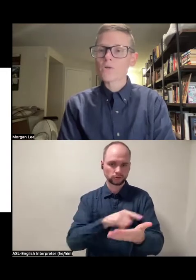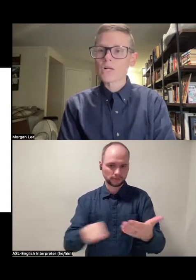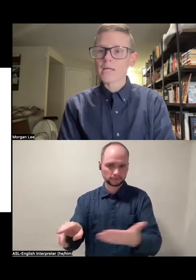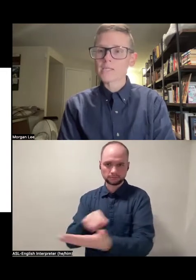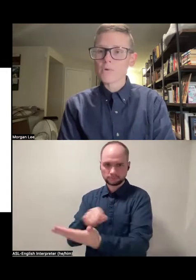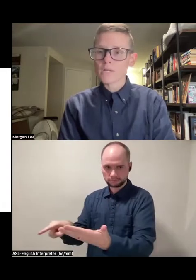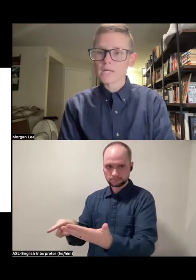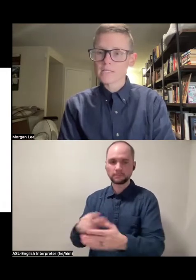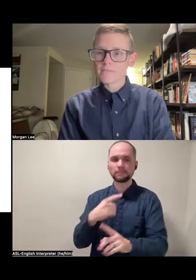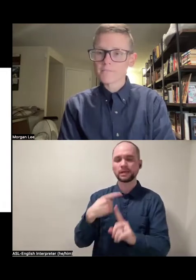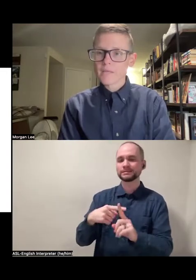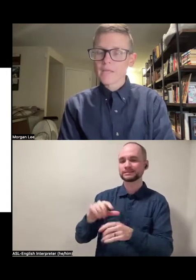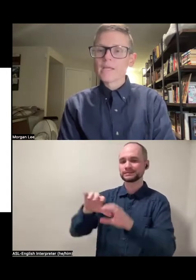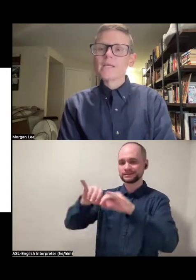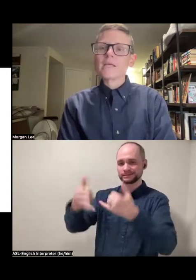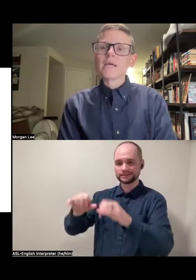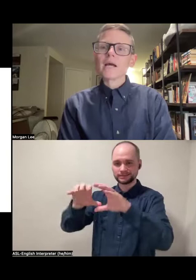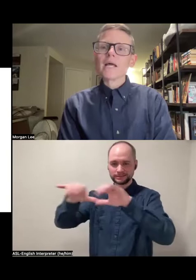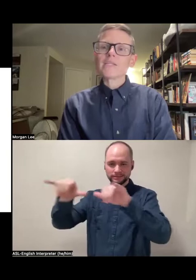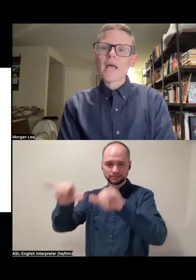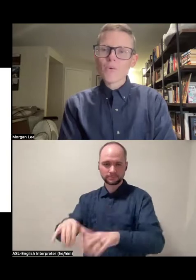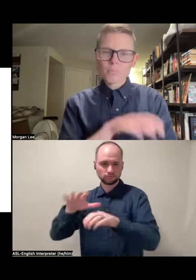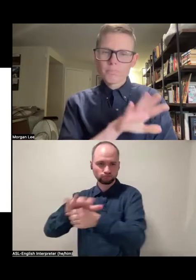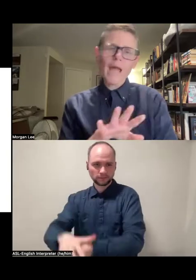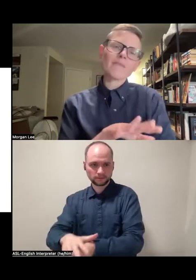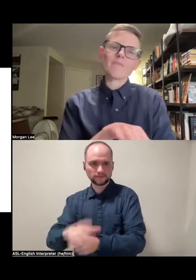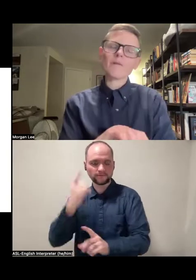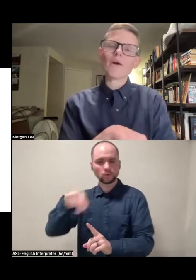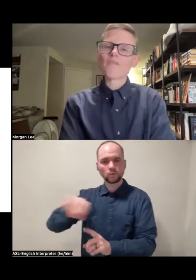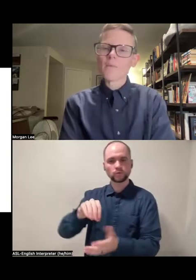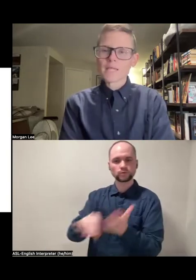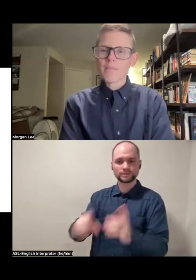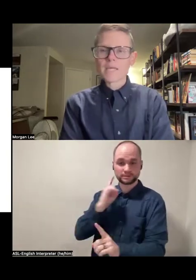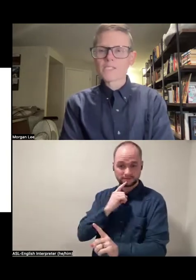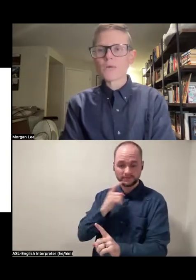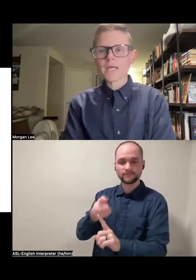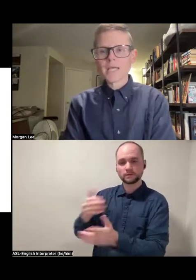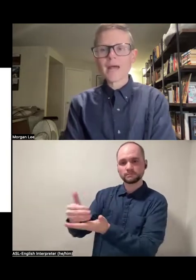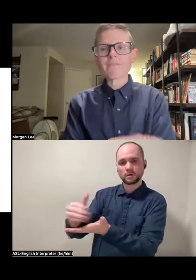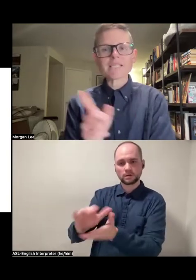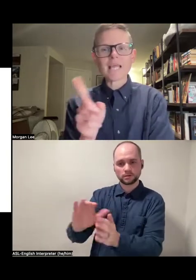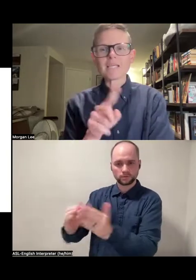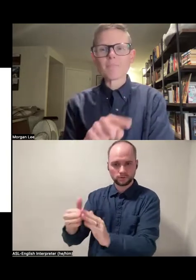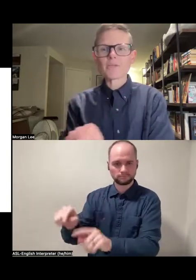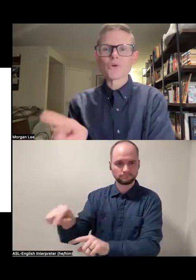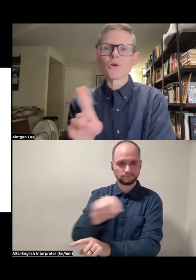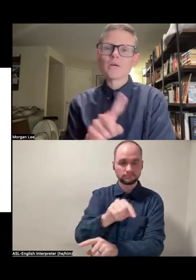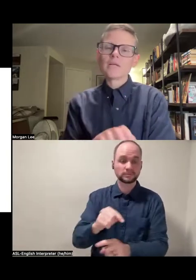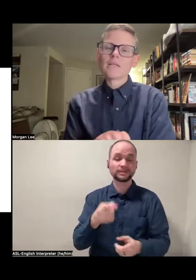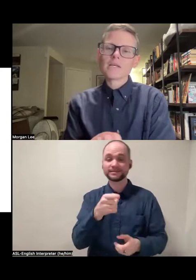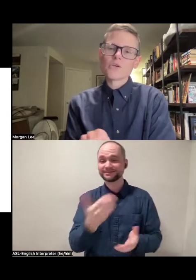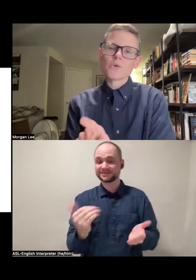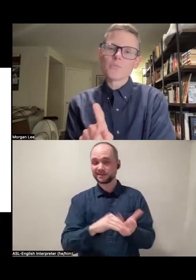from marginalized communities. And to help kind of clarify what that means, we again have this handy